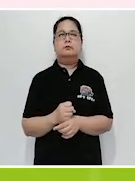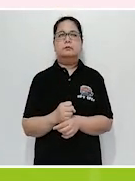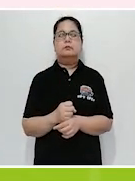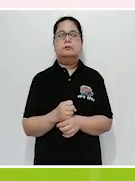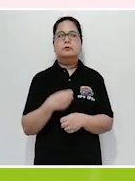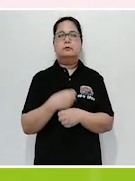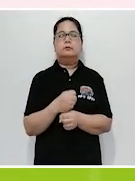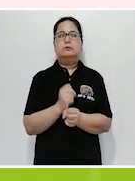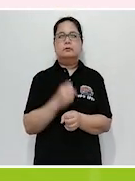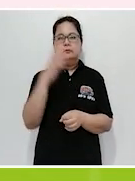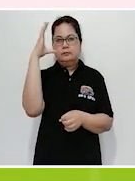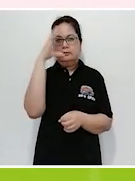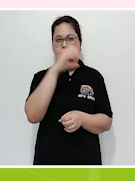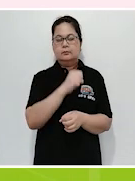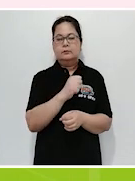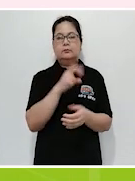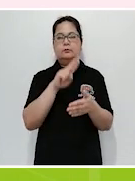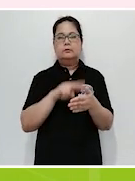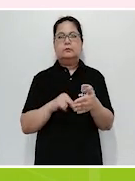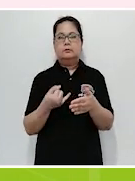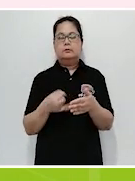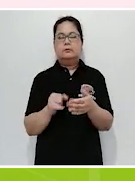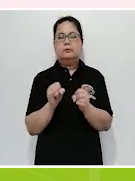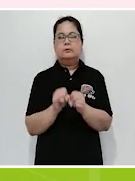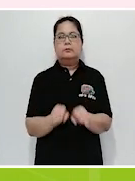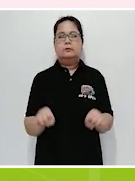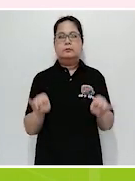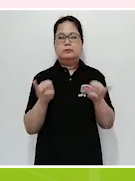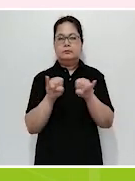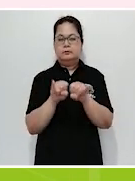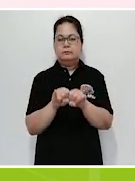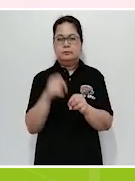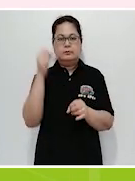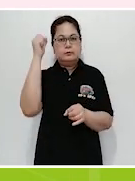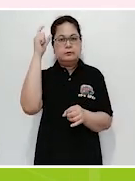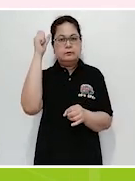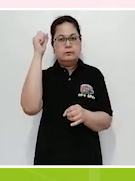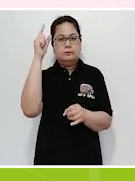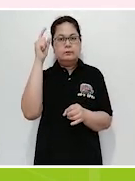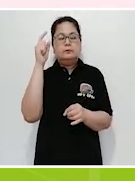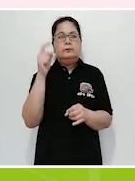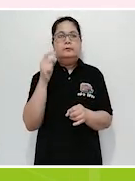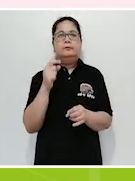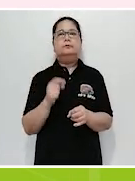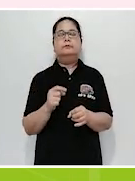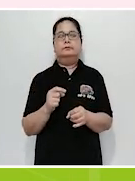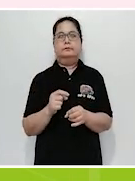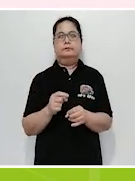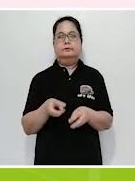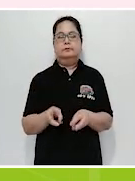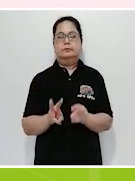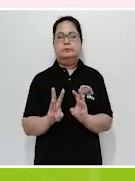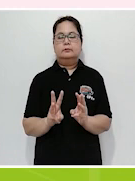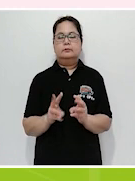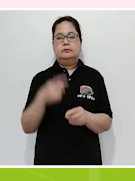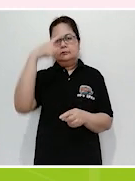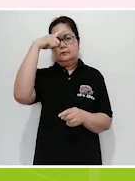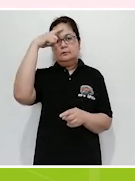Why is predicting or making prediction in reading an important comprehension